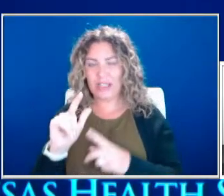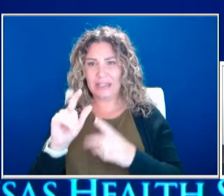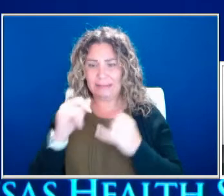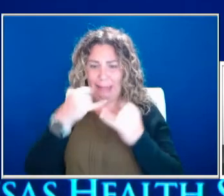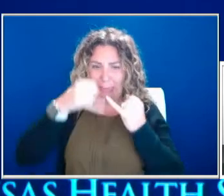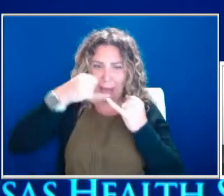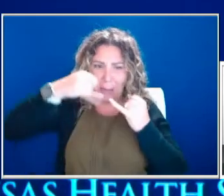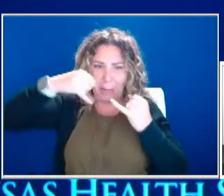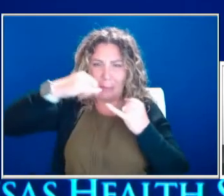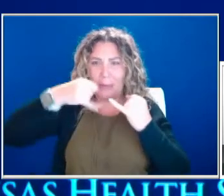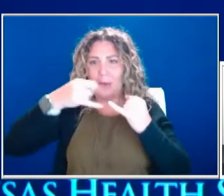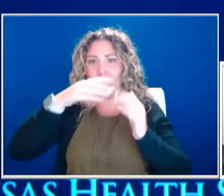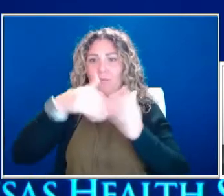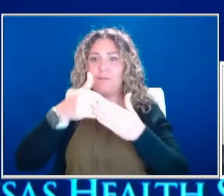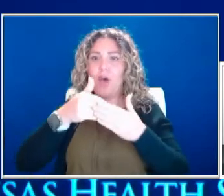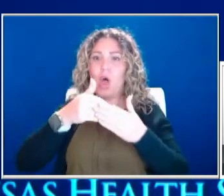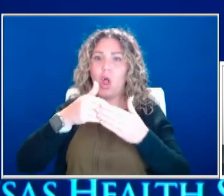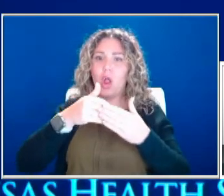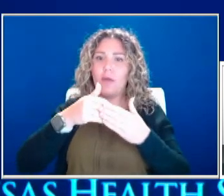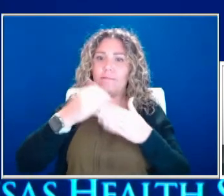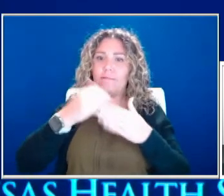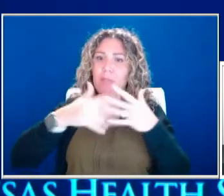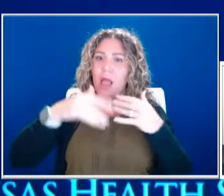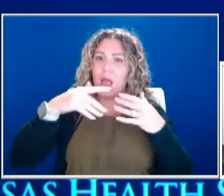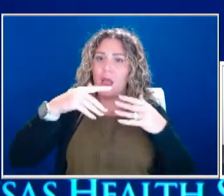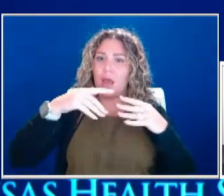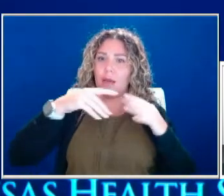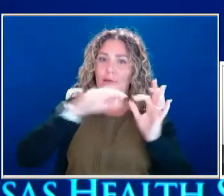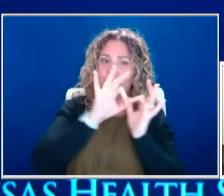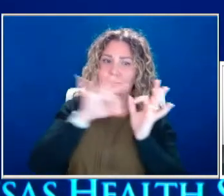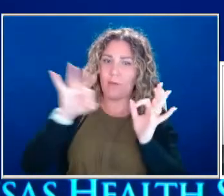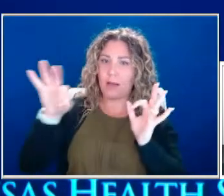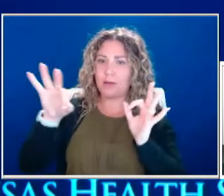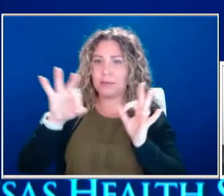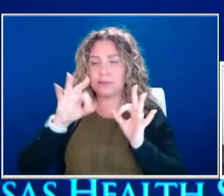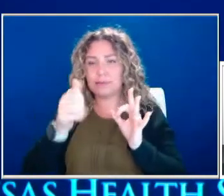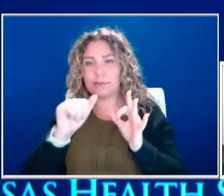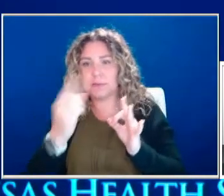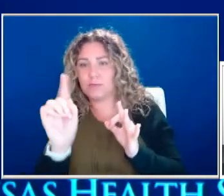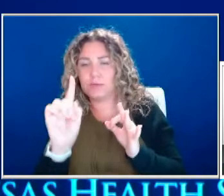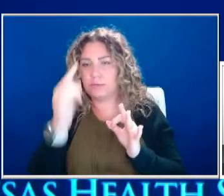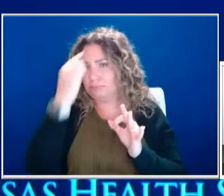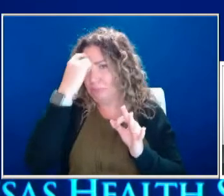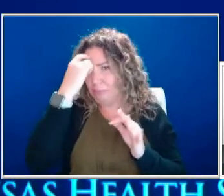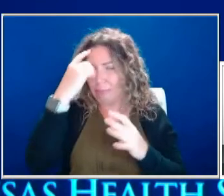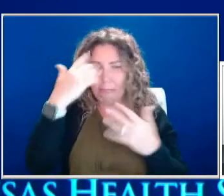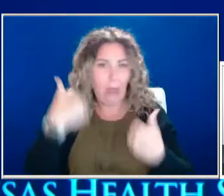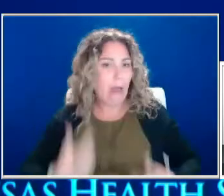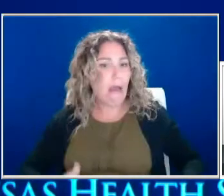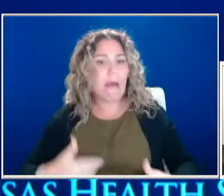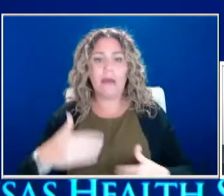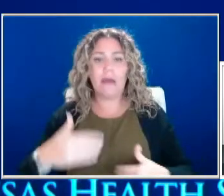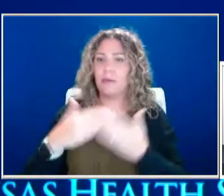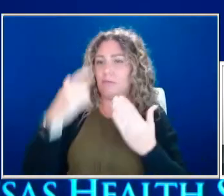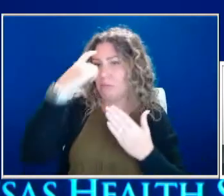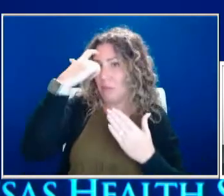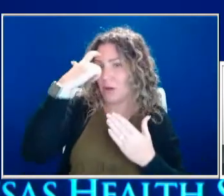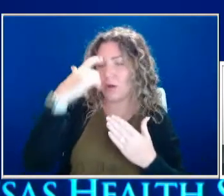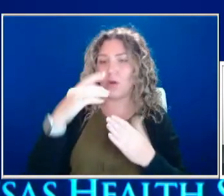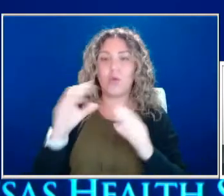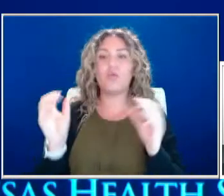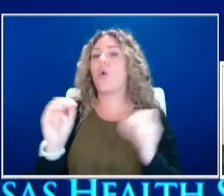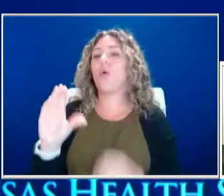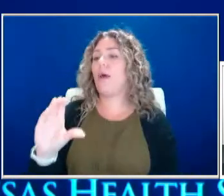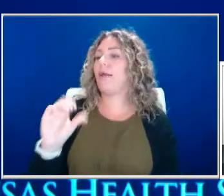in the brain as well as the rest of the body, and it's in that part of the brain there are no capillaries. So the arteries